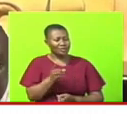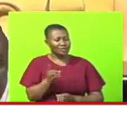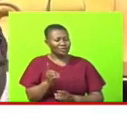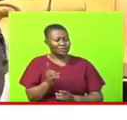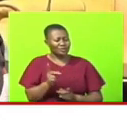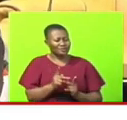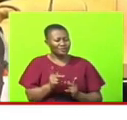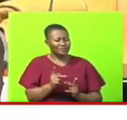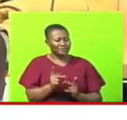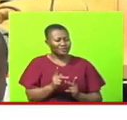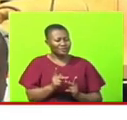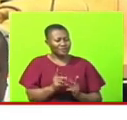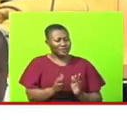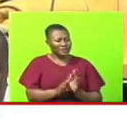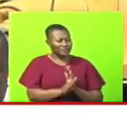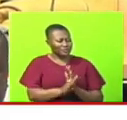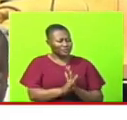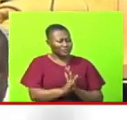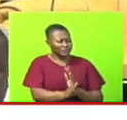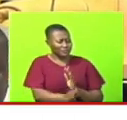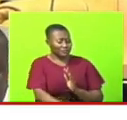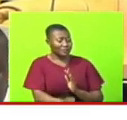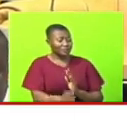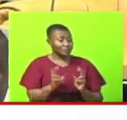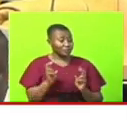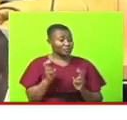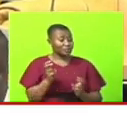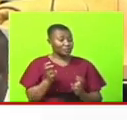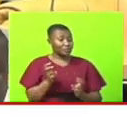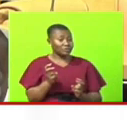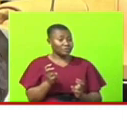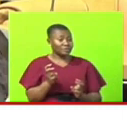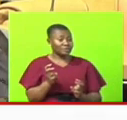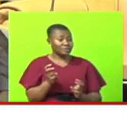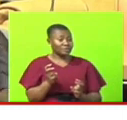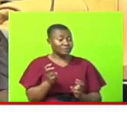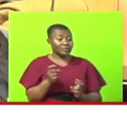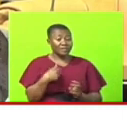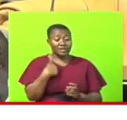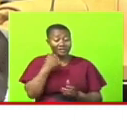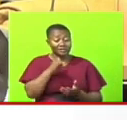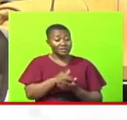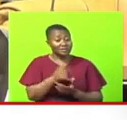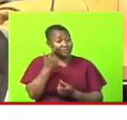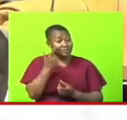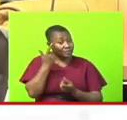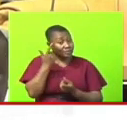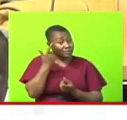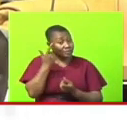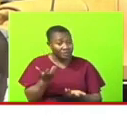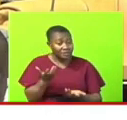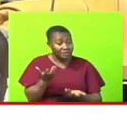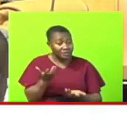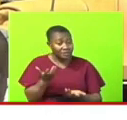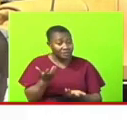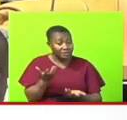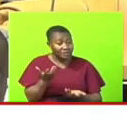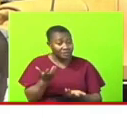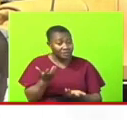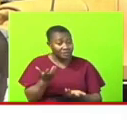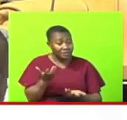Court has to declare that the vacancy has existed or has